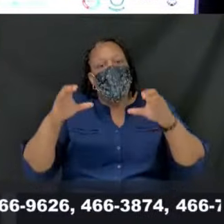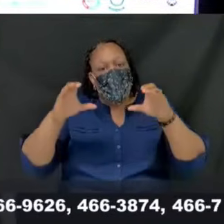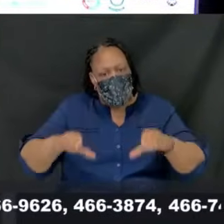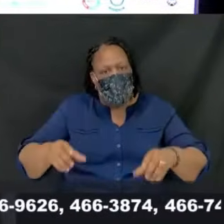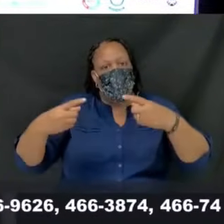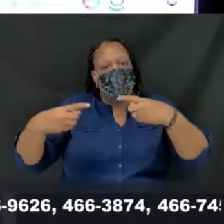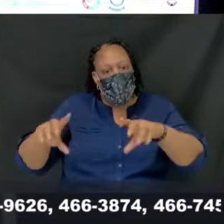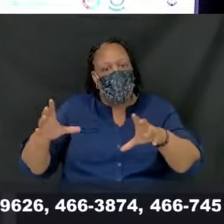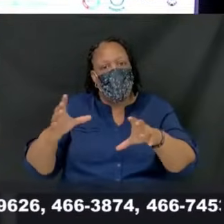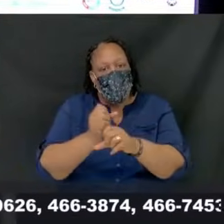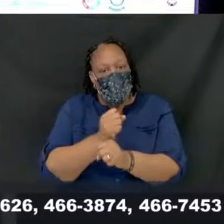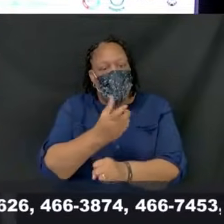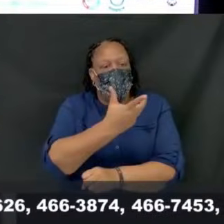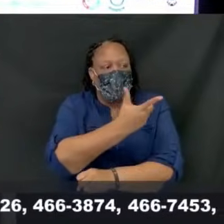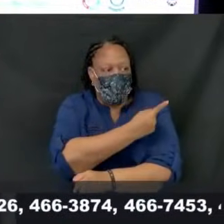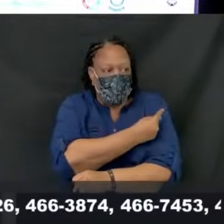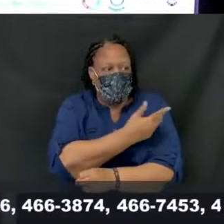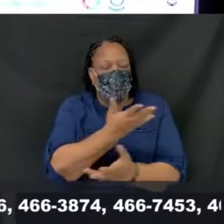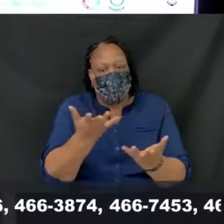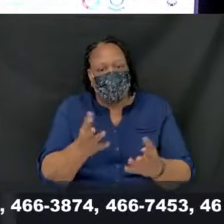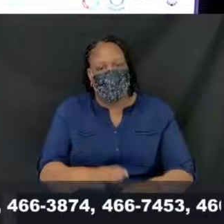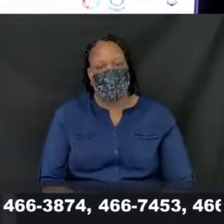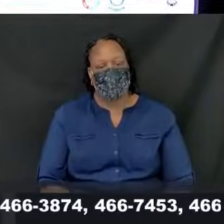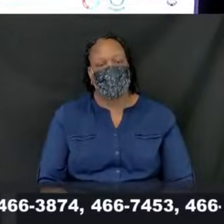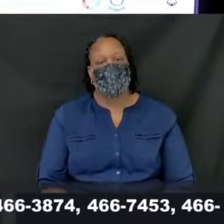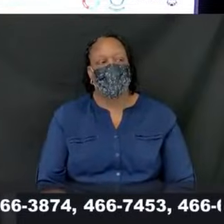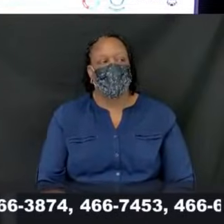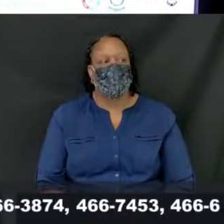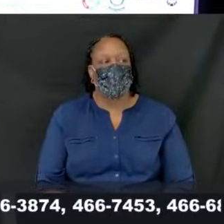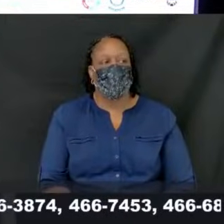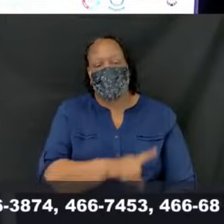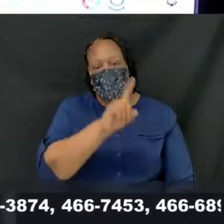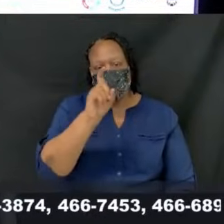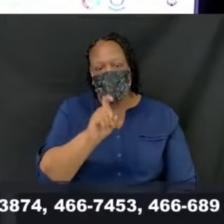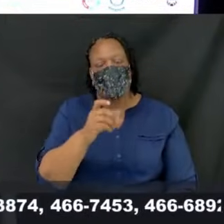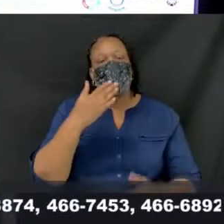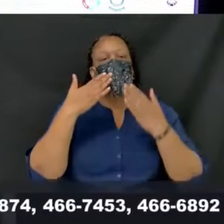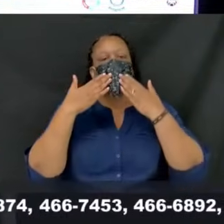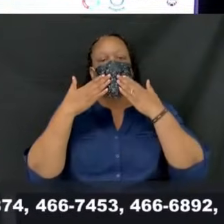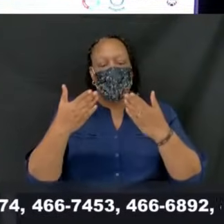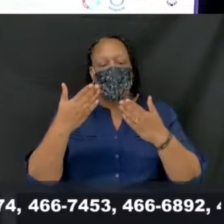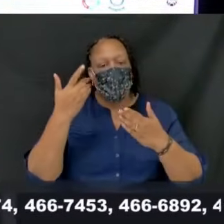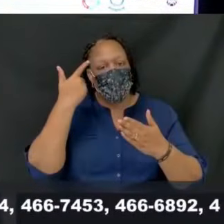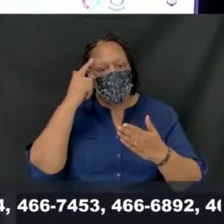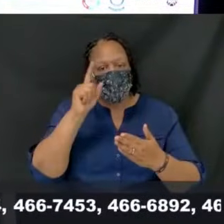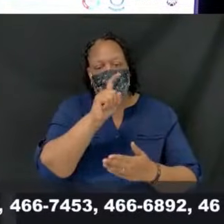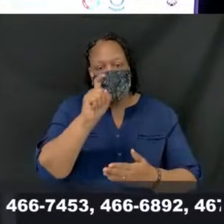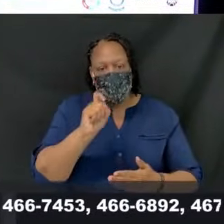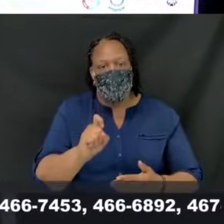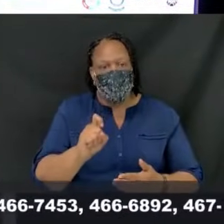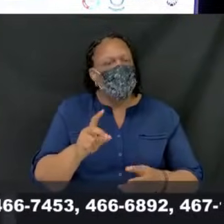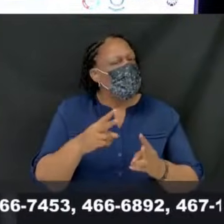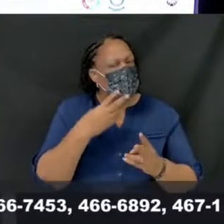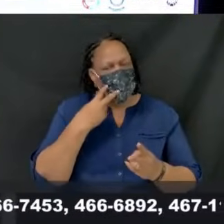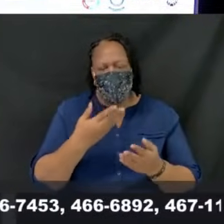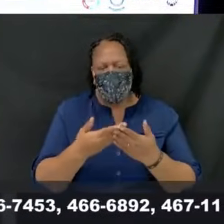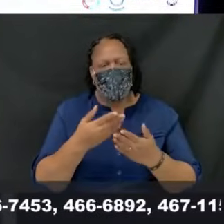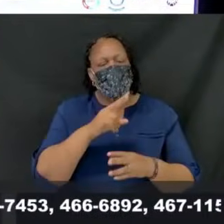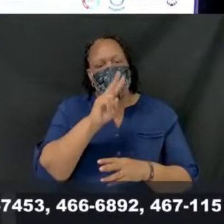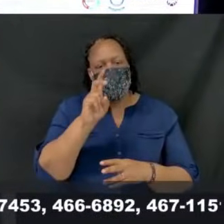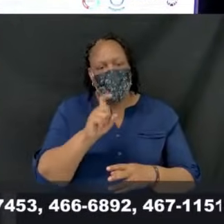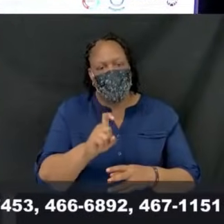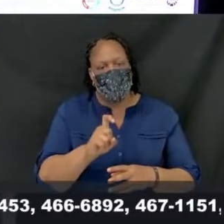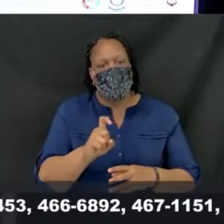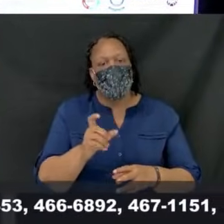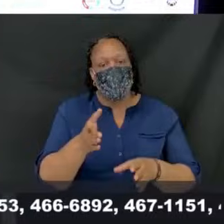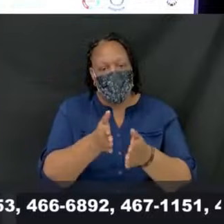I want to thank all of you for the questions that you asked. There were some really good questions that were